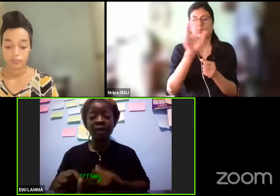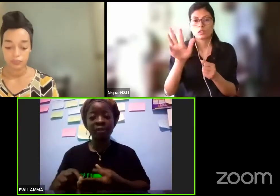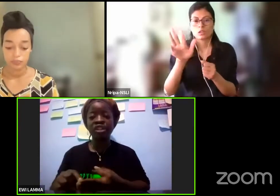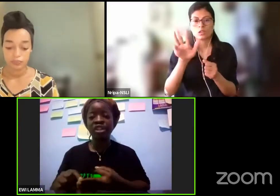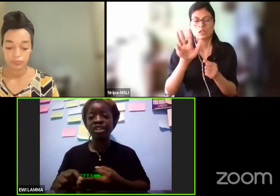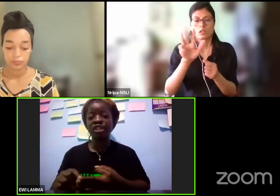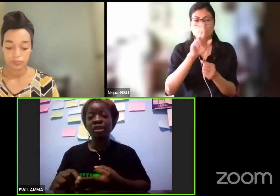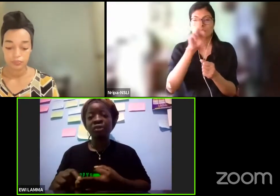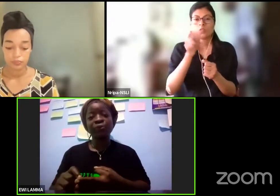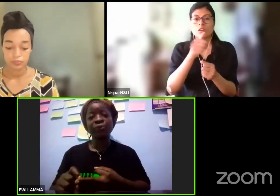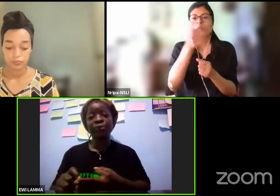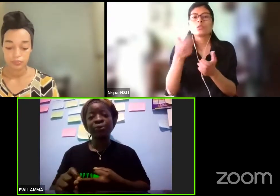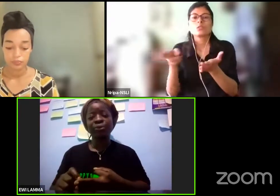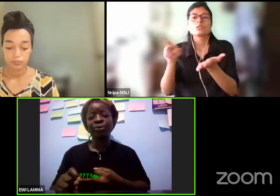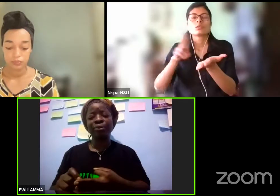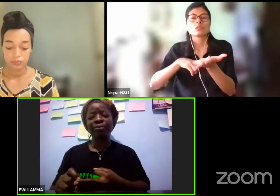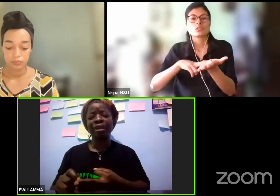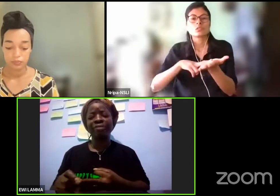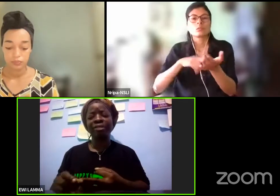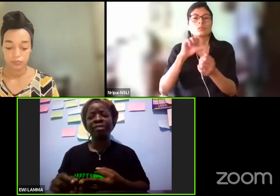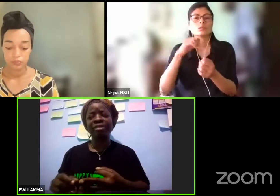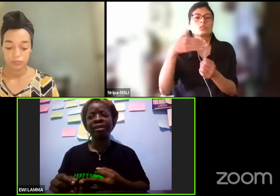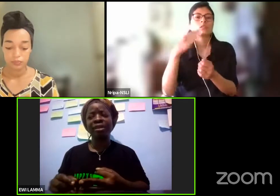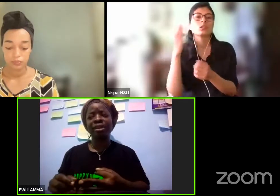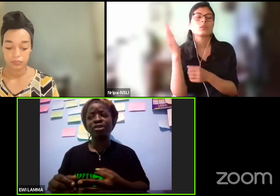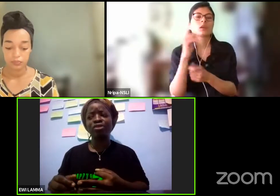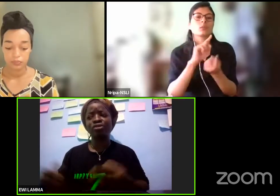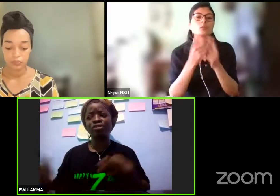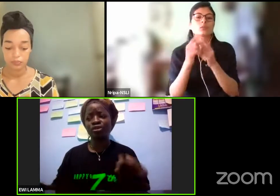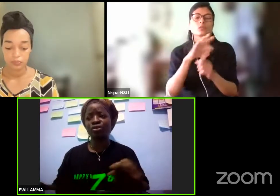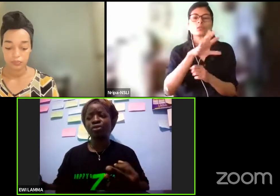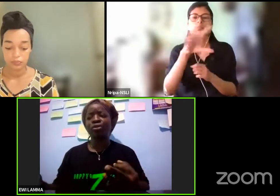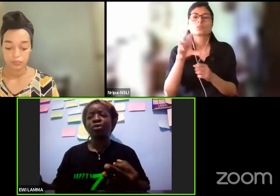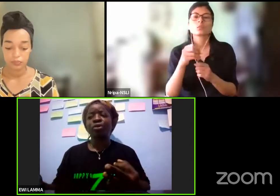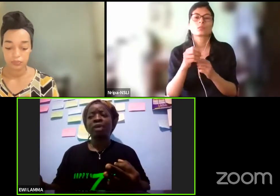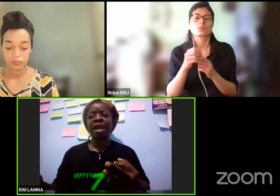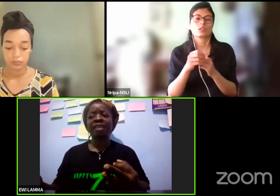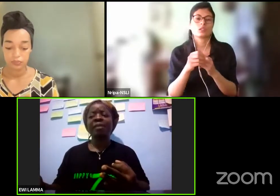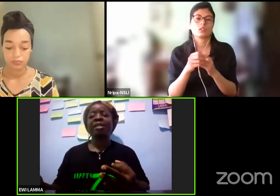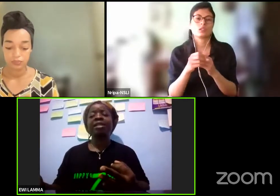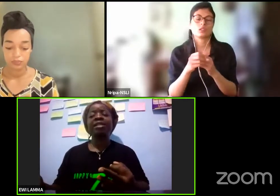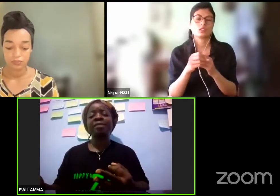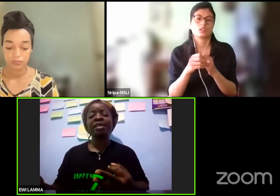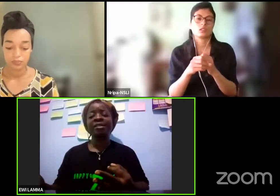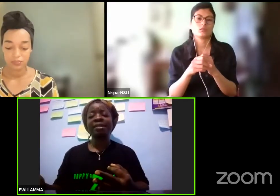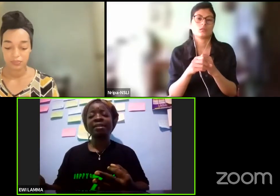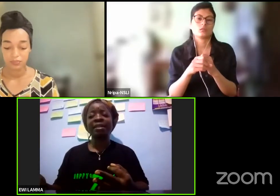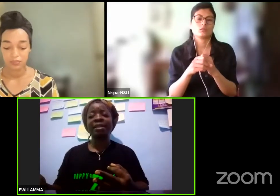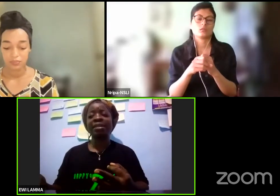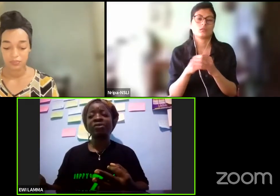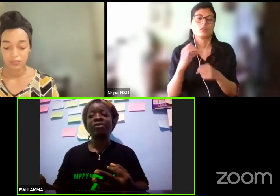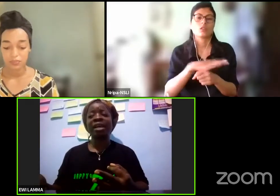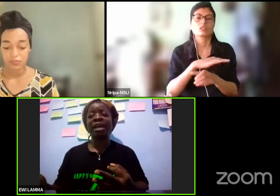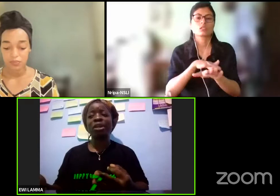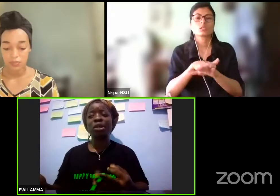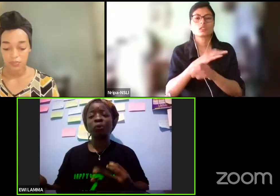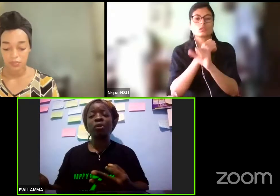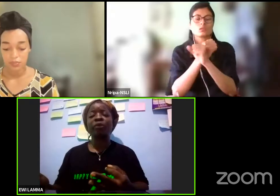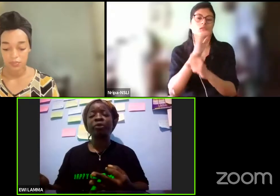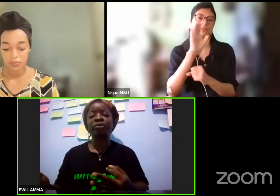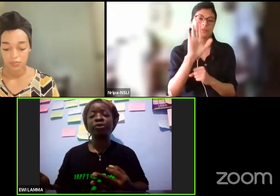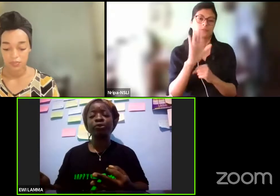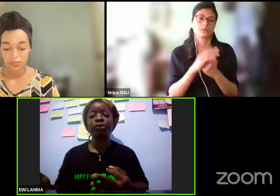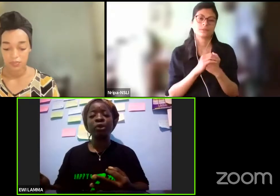of climate change. So there is a huge aspect in this place that these women are not